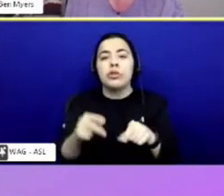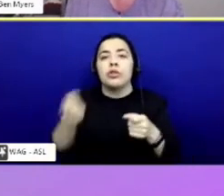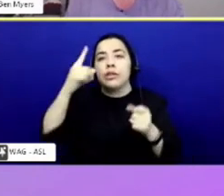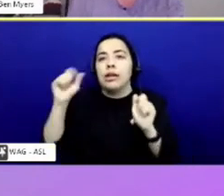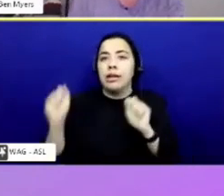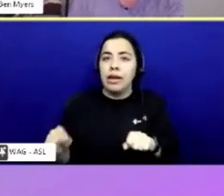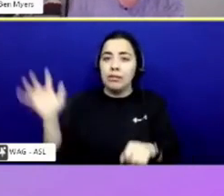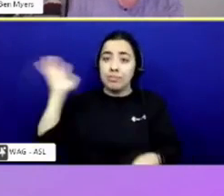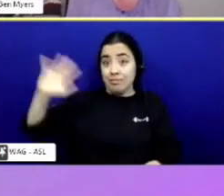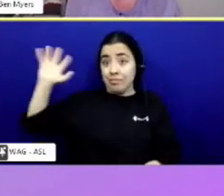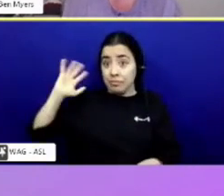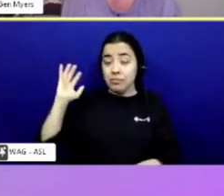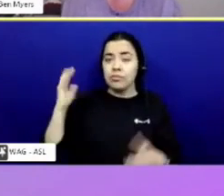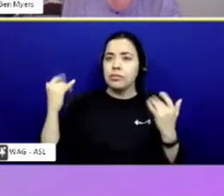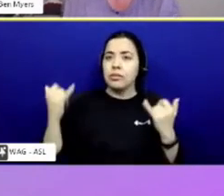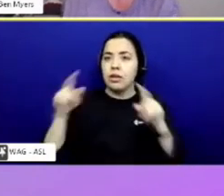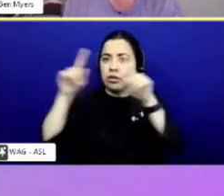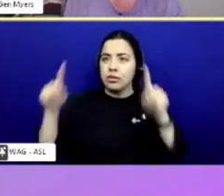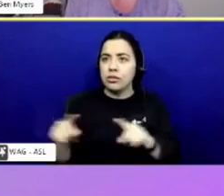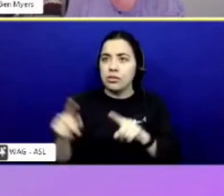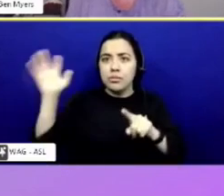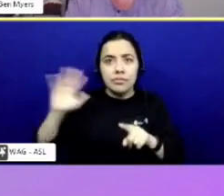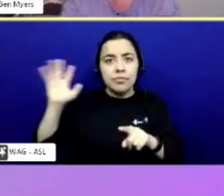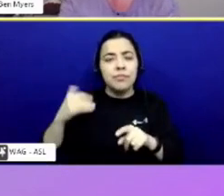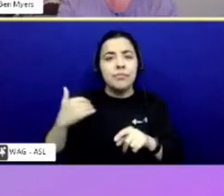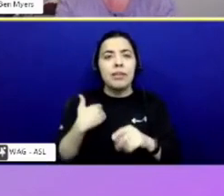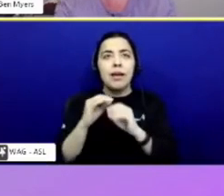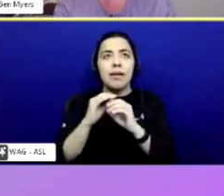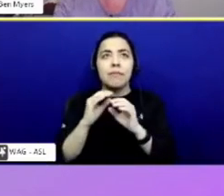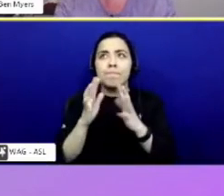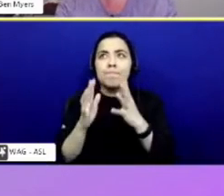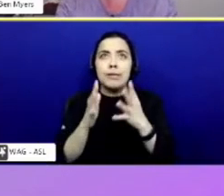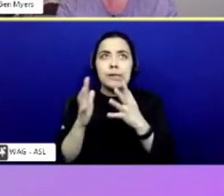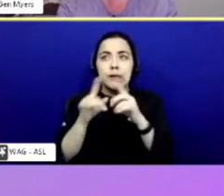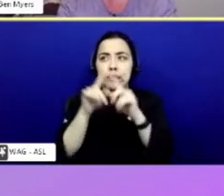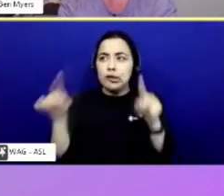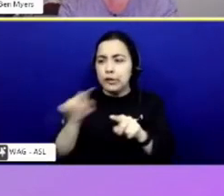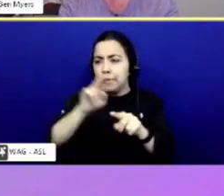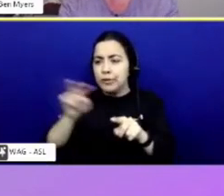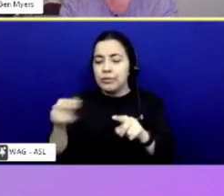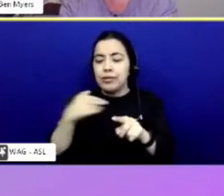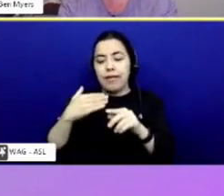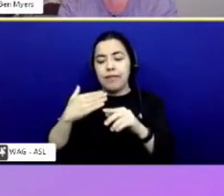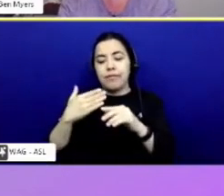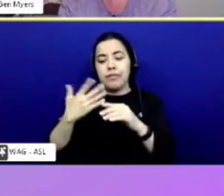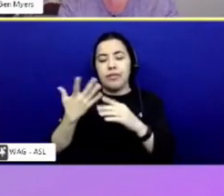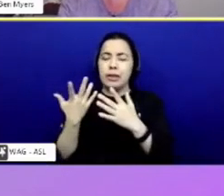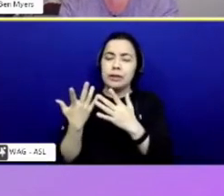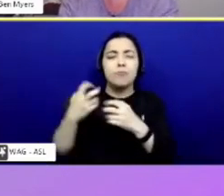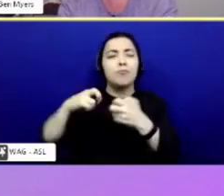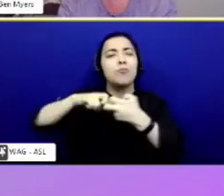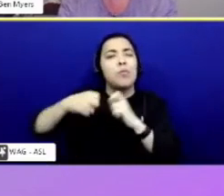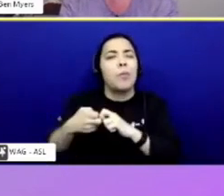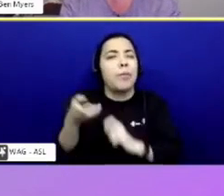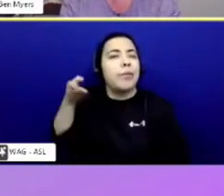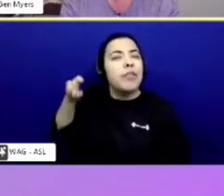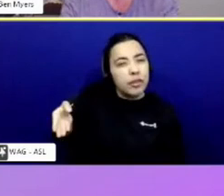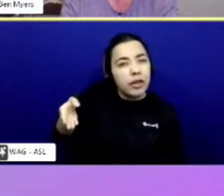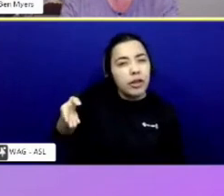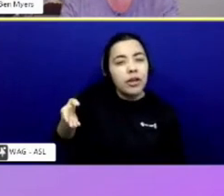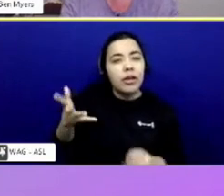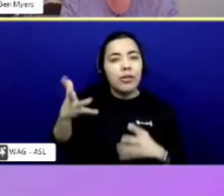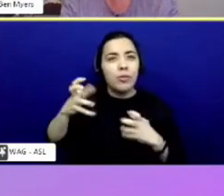And so screen readers kind of had this underlying problem here with this approach of like trying to reverse